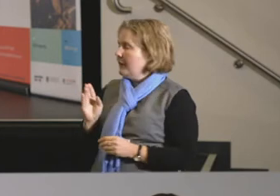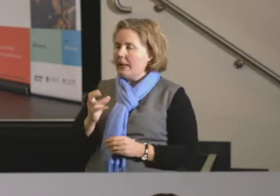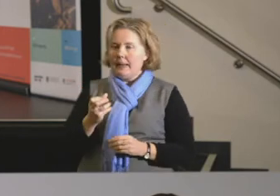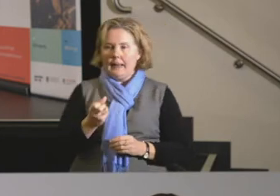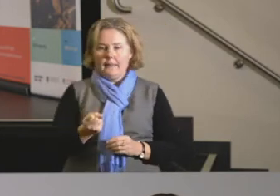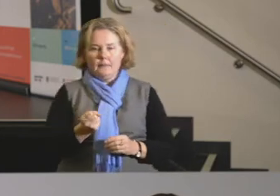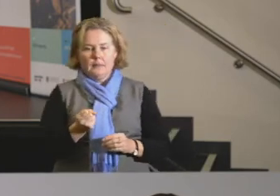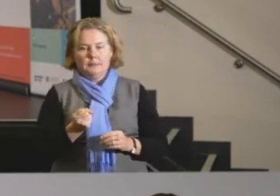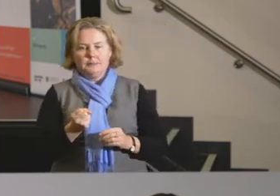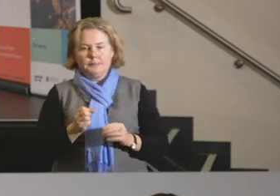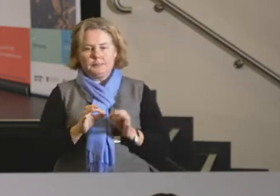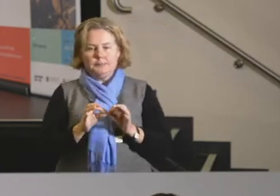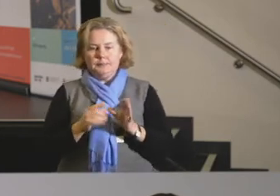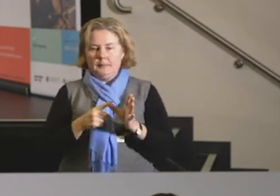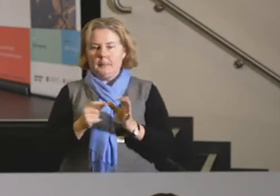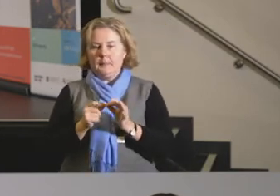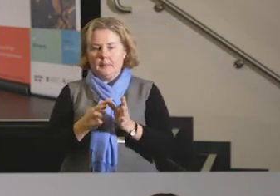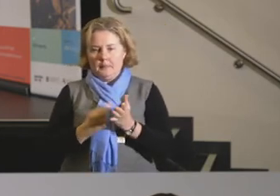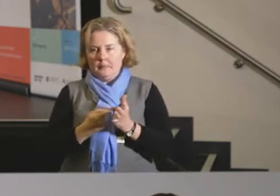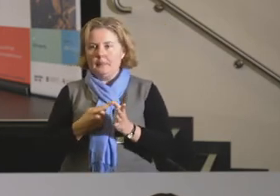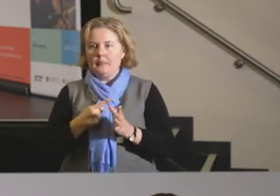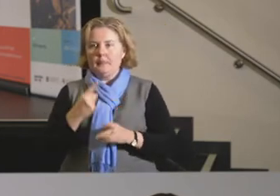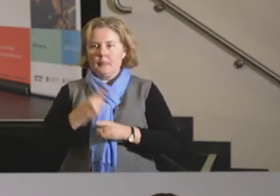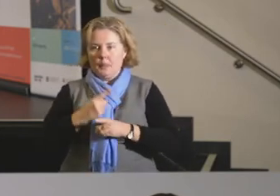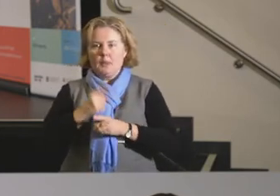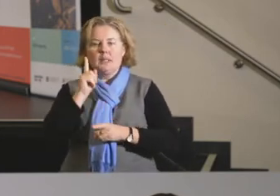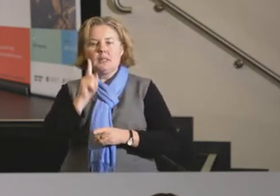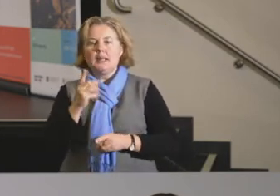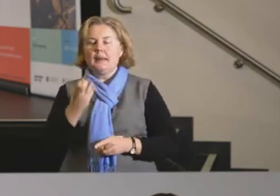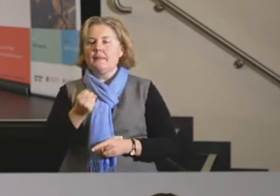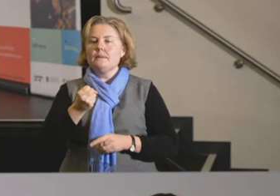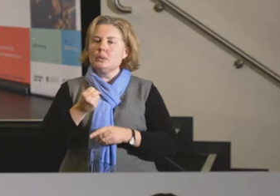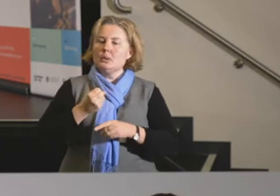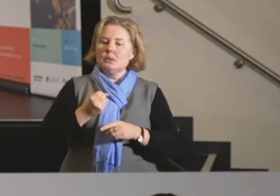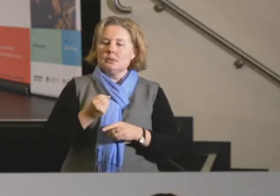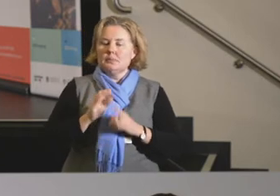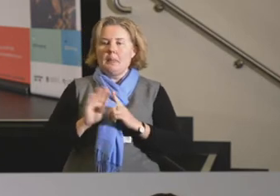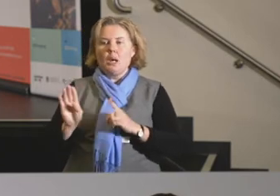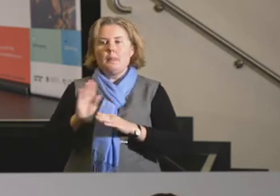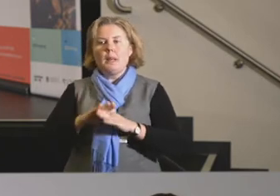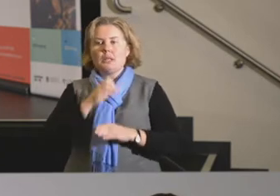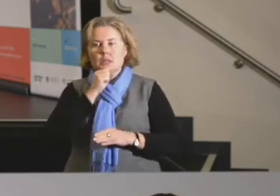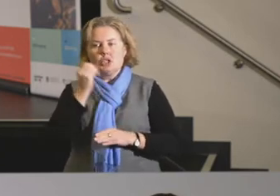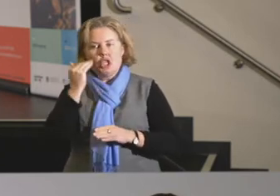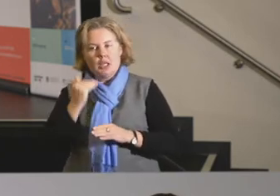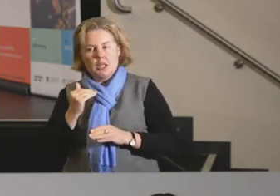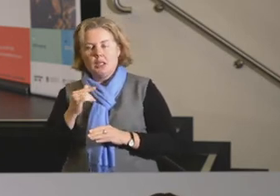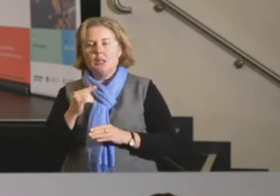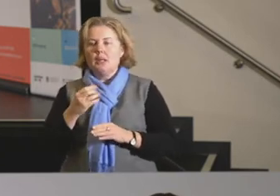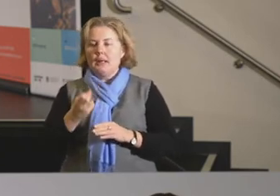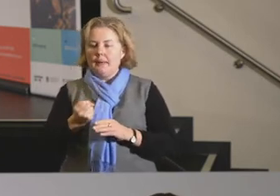and there was a panelist that talked about their role in brokering